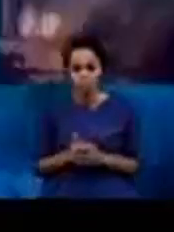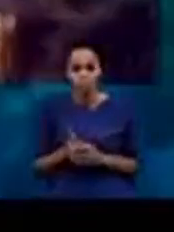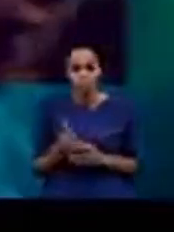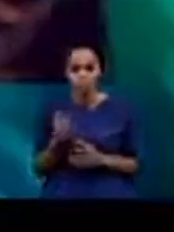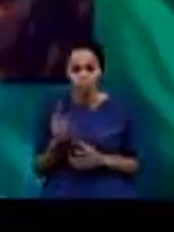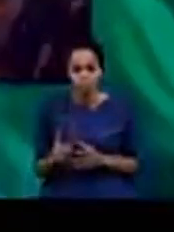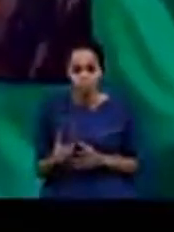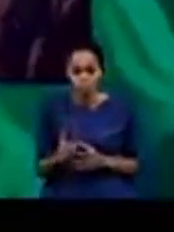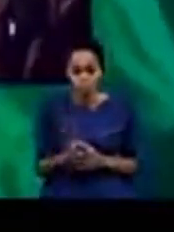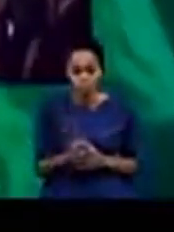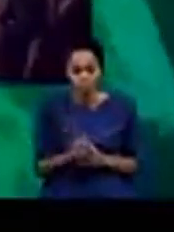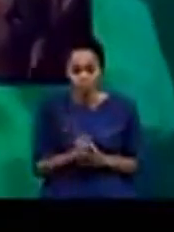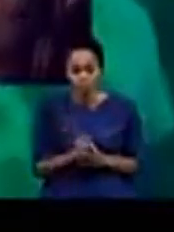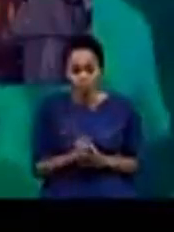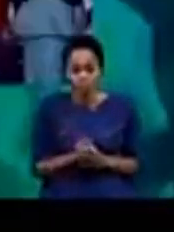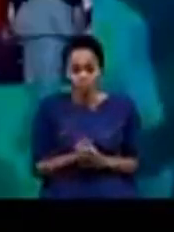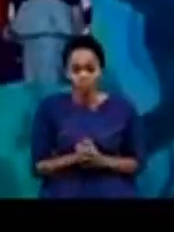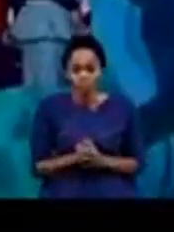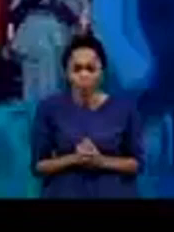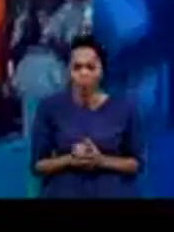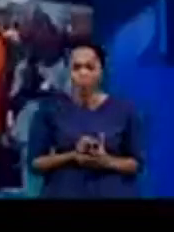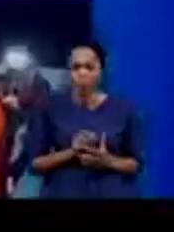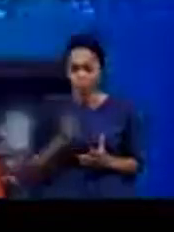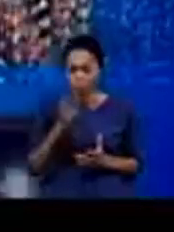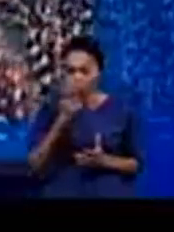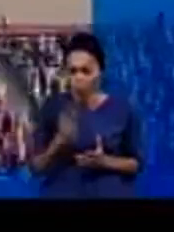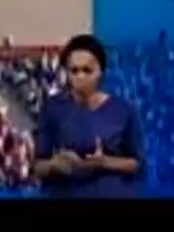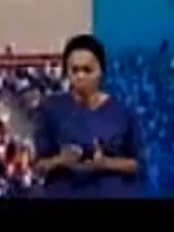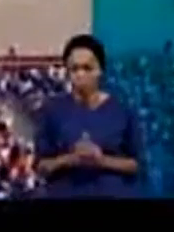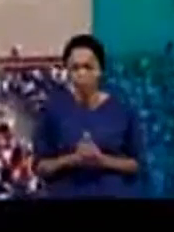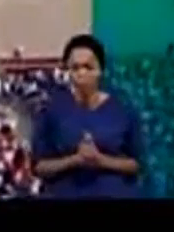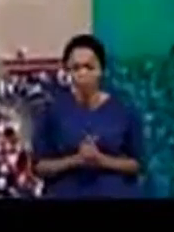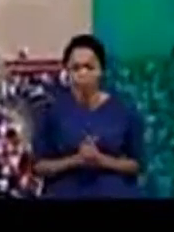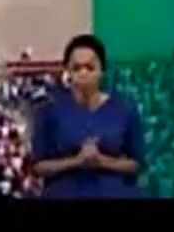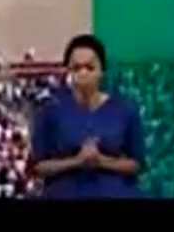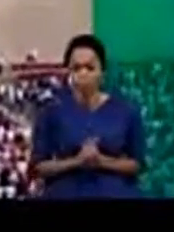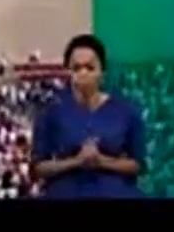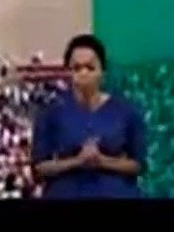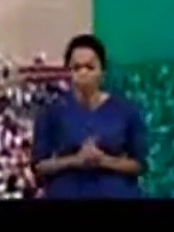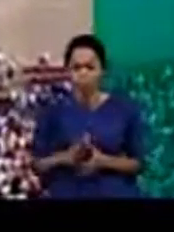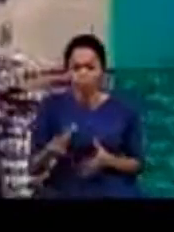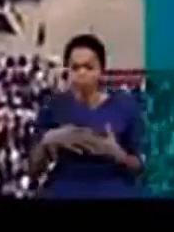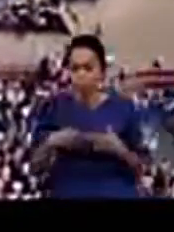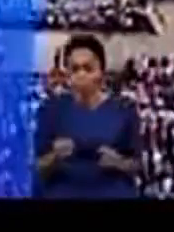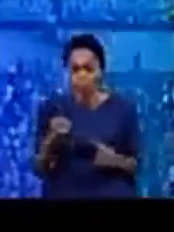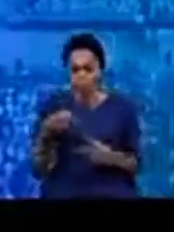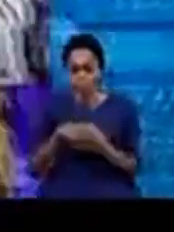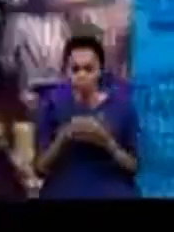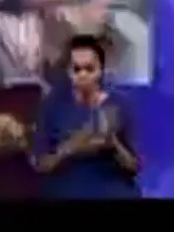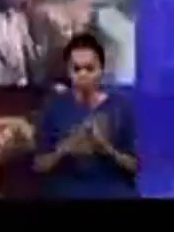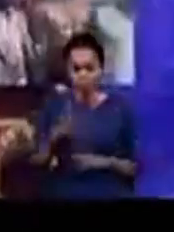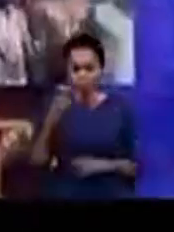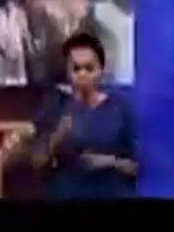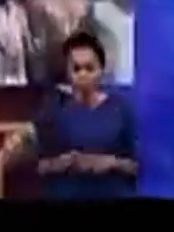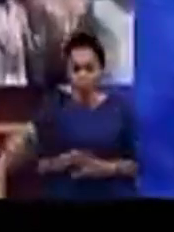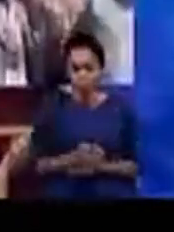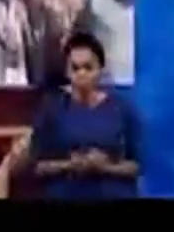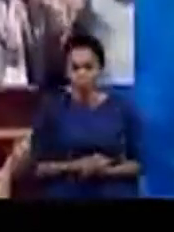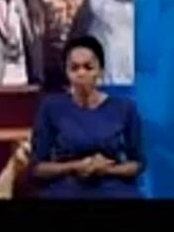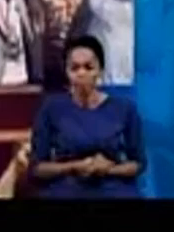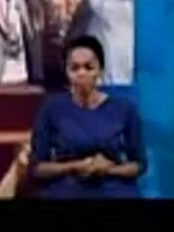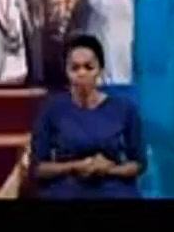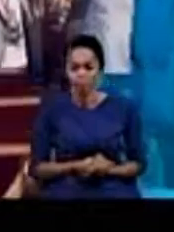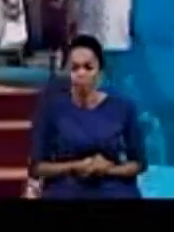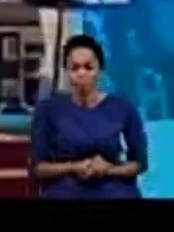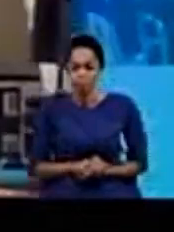step back and look at me. I am not the man. Everything is not by yourself, but still, new creature right here. Send